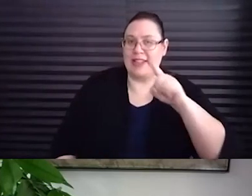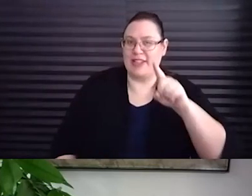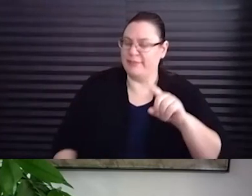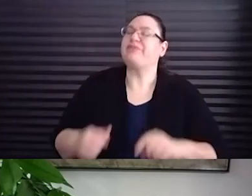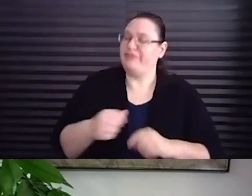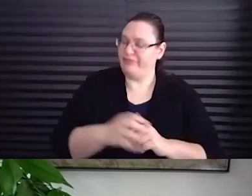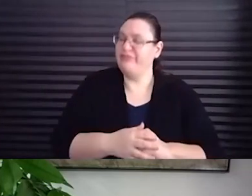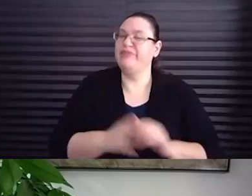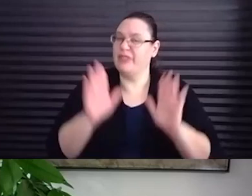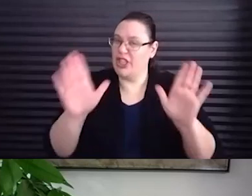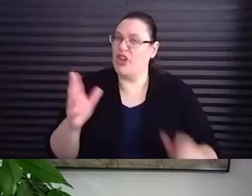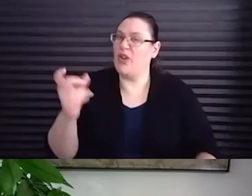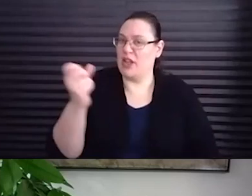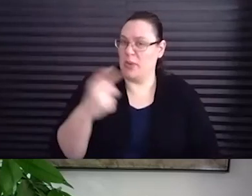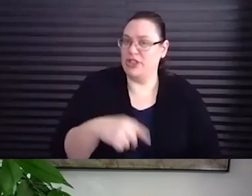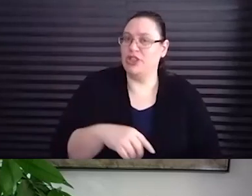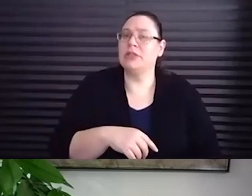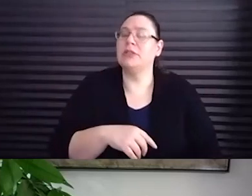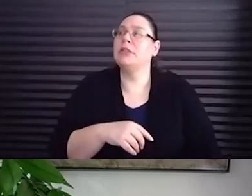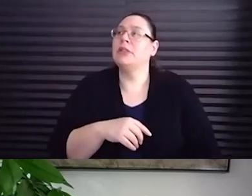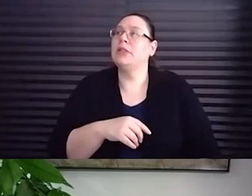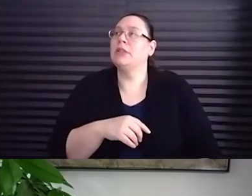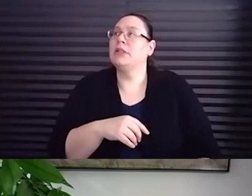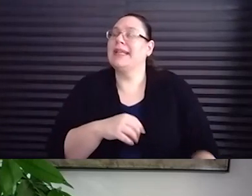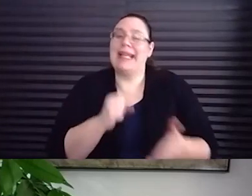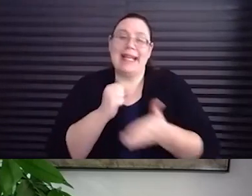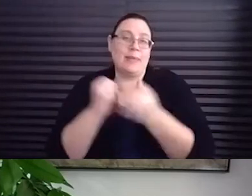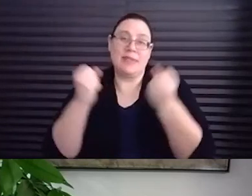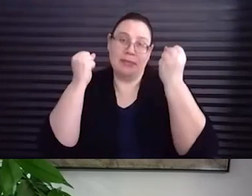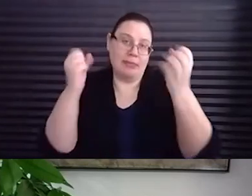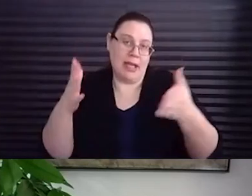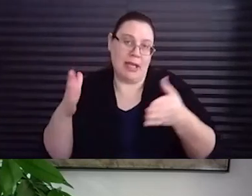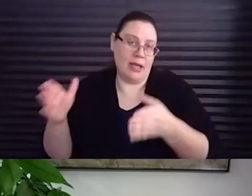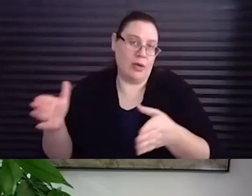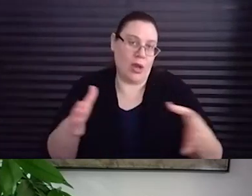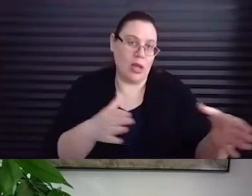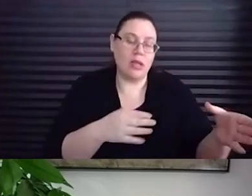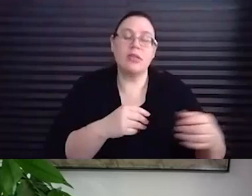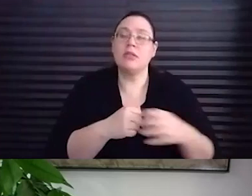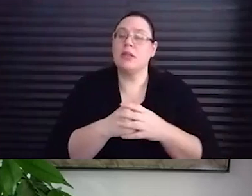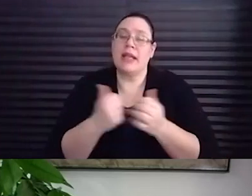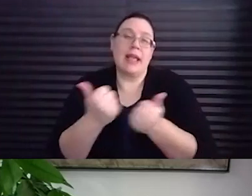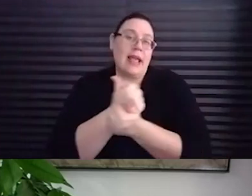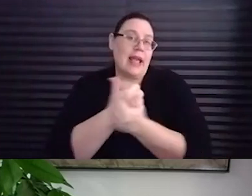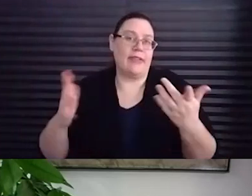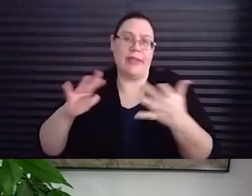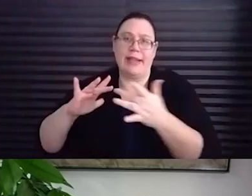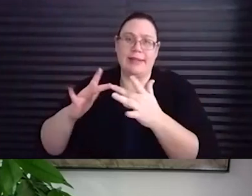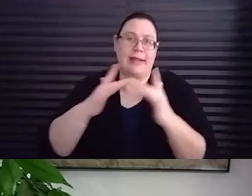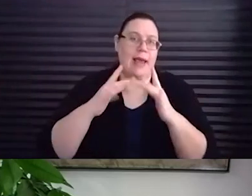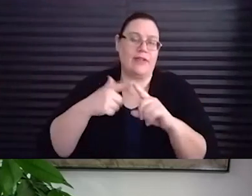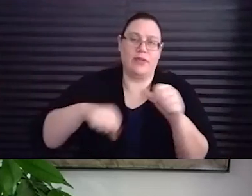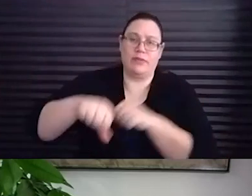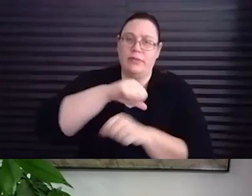it definitely it helps in so many ways, just because, you know, everything is a connective tissue. I mean, I